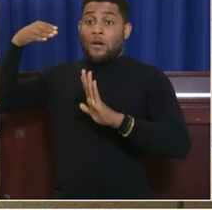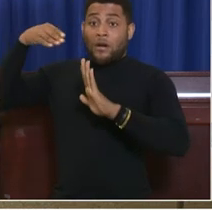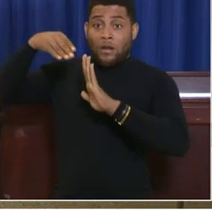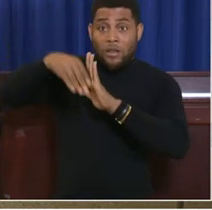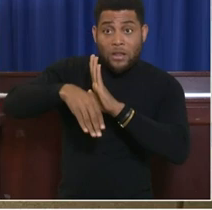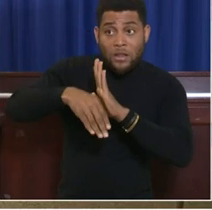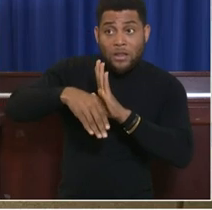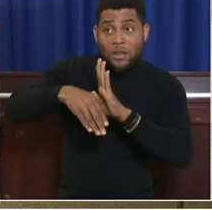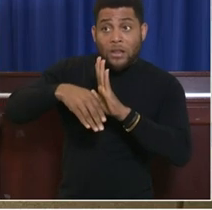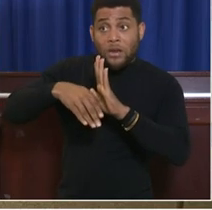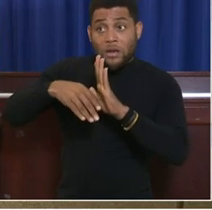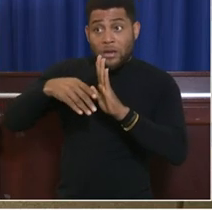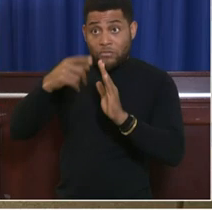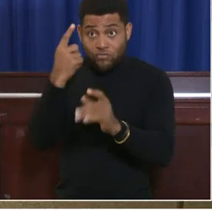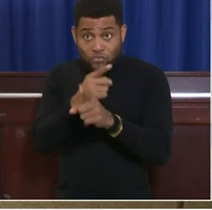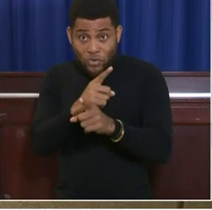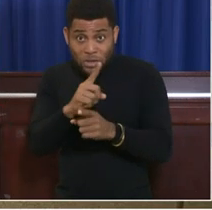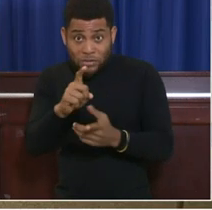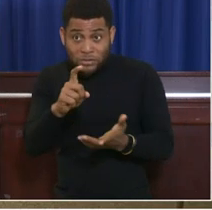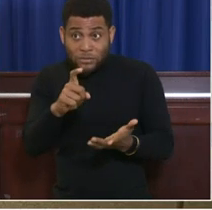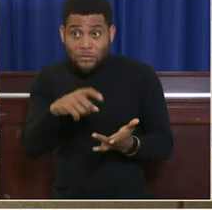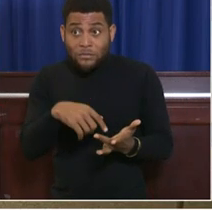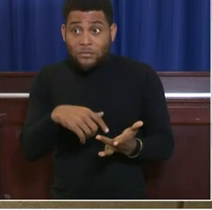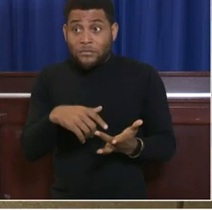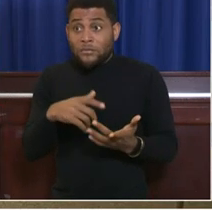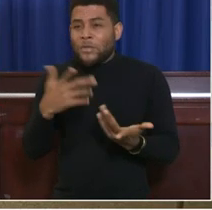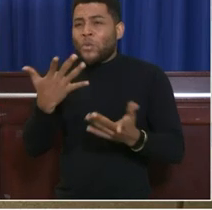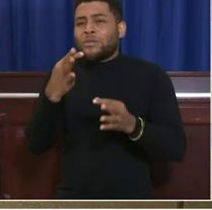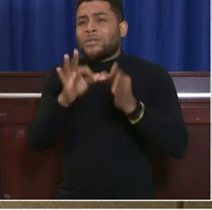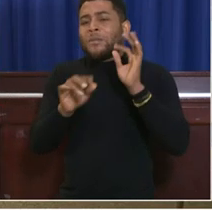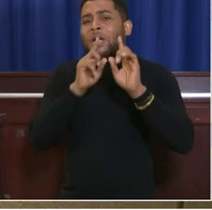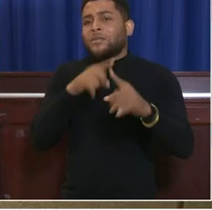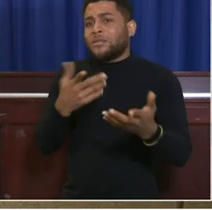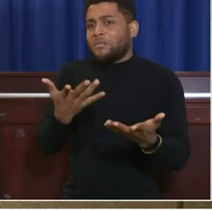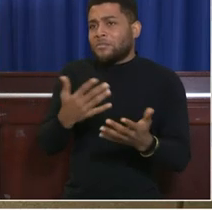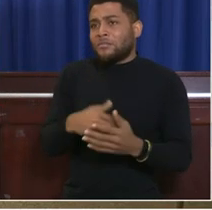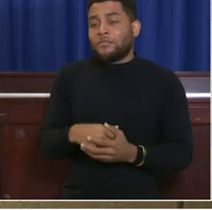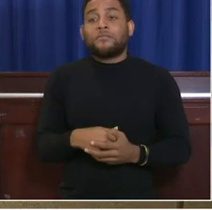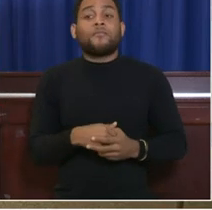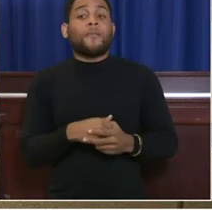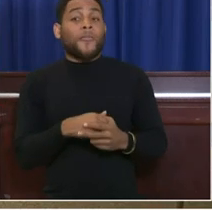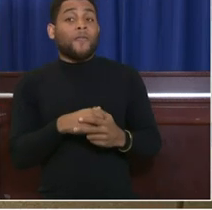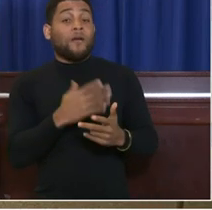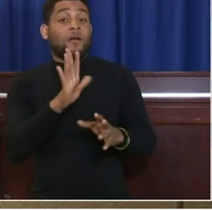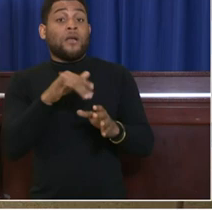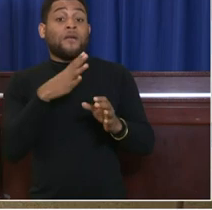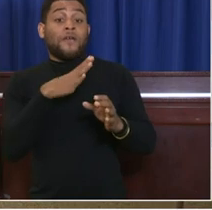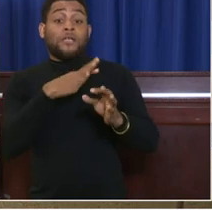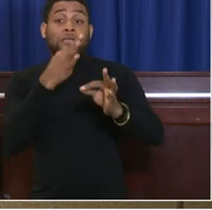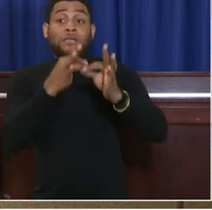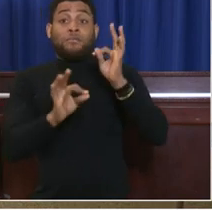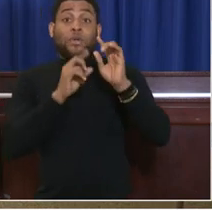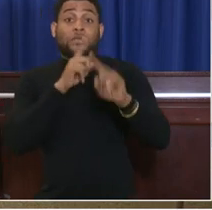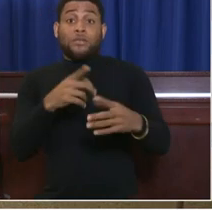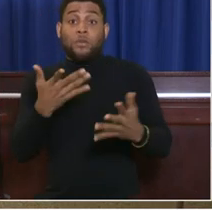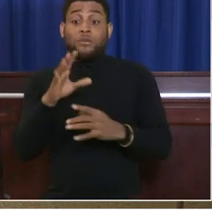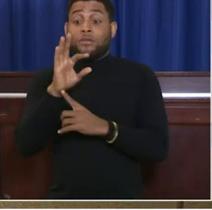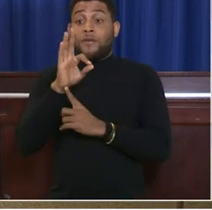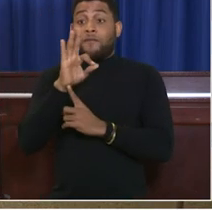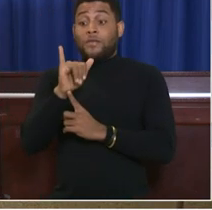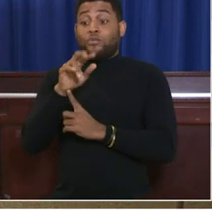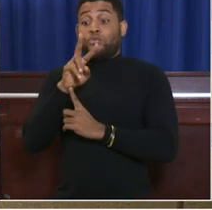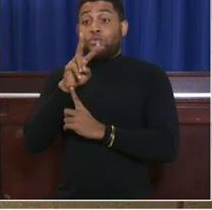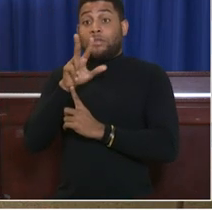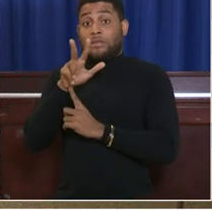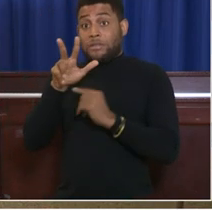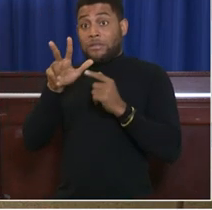Simple takeaway is a majority of individuals for all offenses in fiscal year 2023, in the fourth quarter of fiscal year 2023,